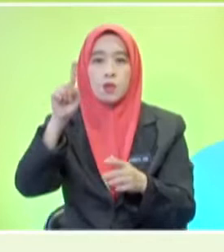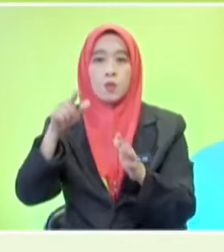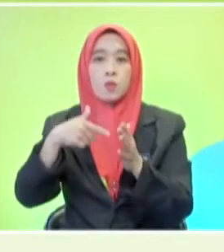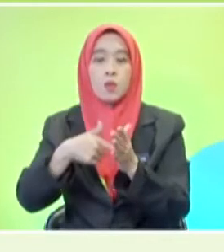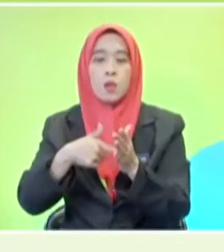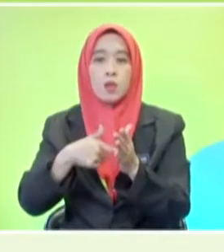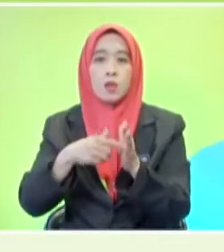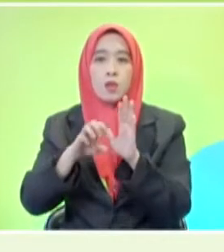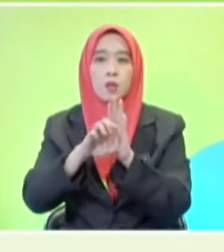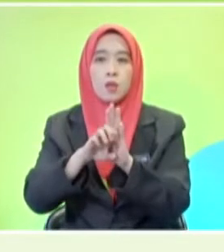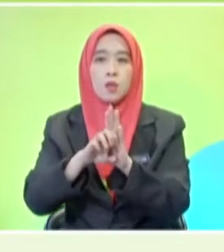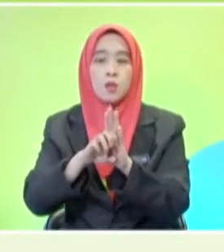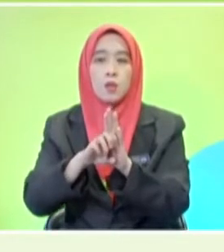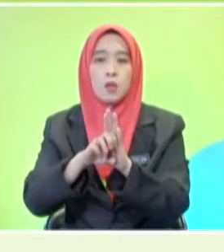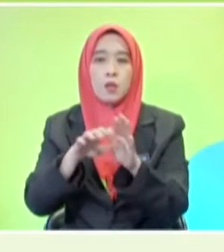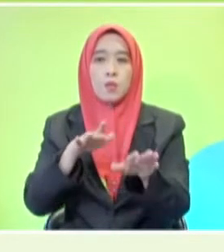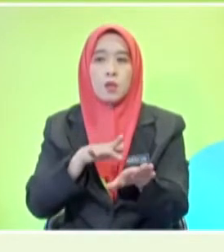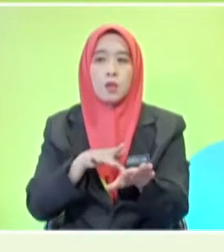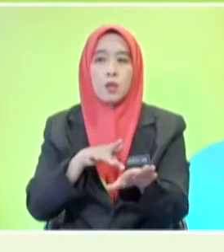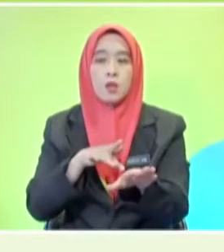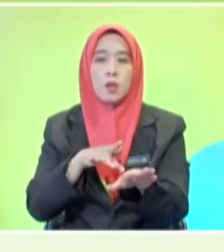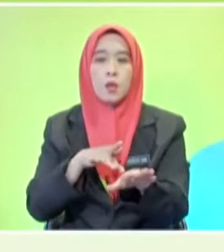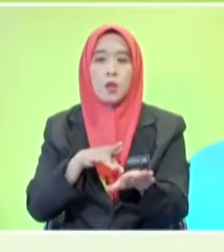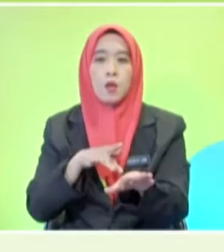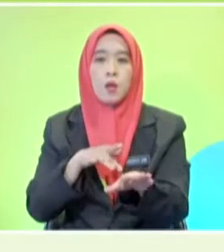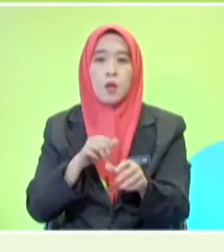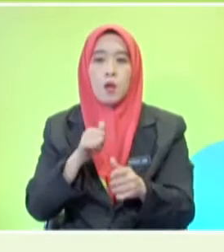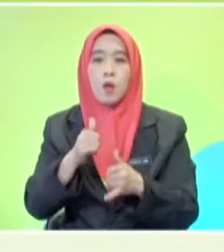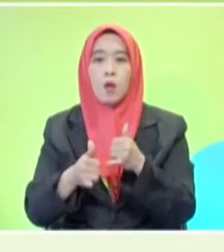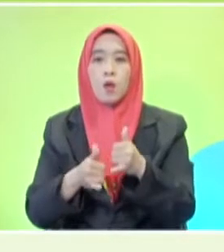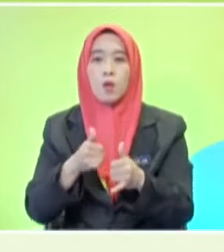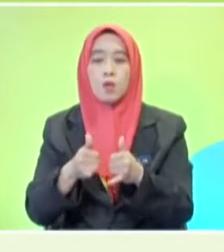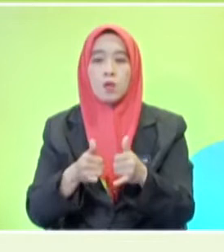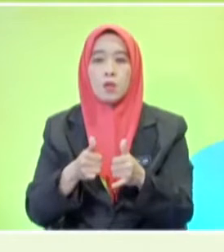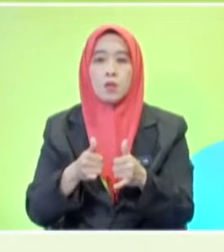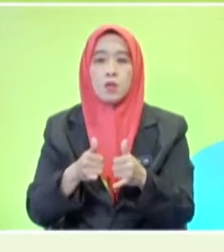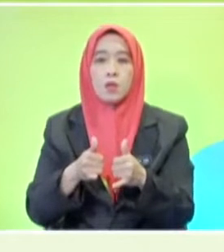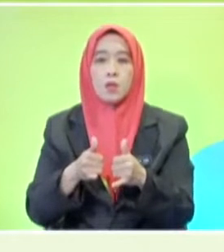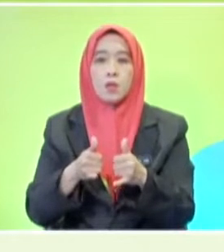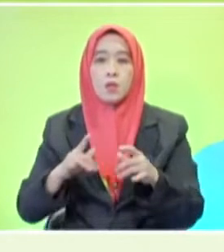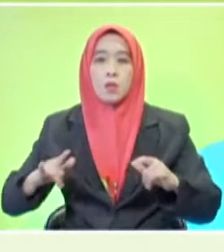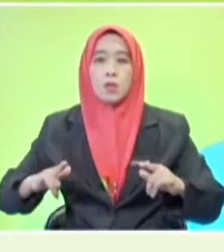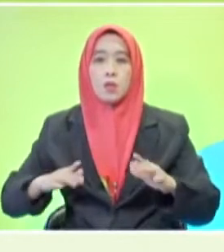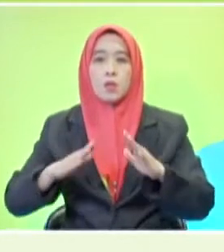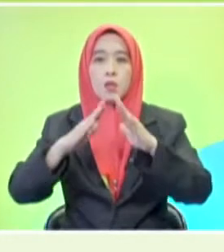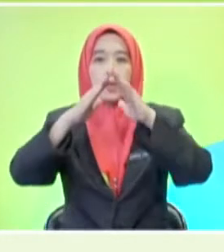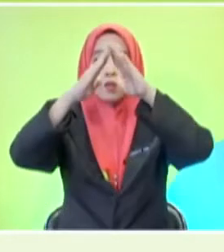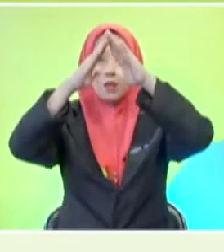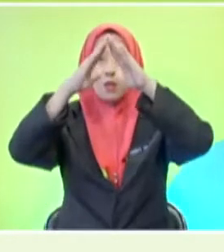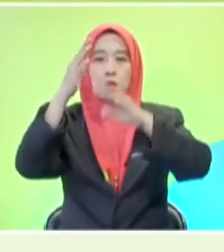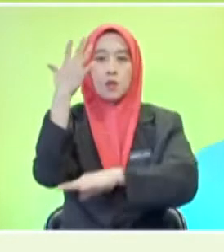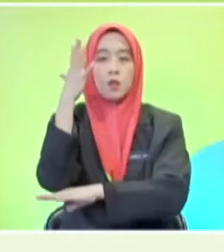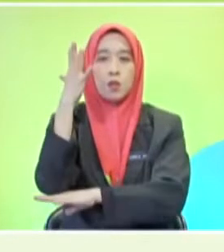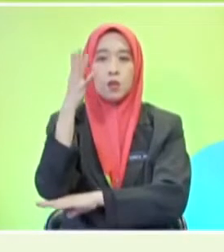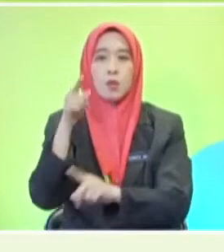is something extra, which is called the Australian Christmas tree. This Australian Christmas tree, where do you think it comes